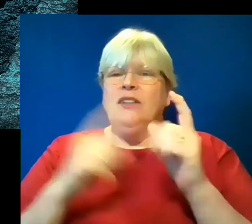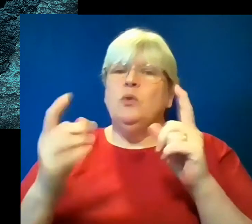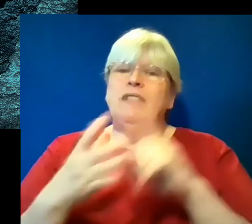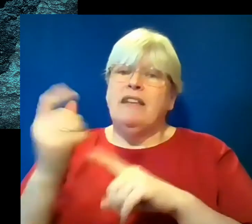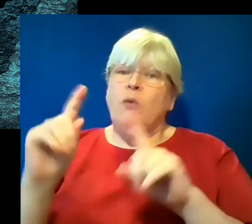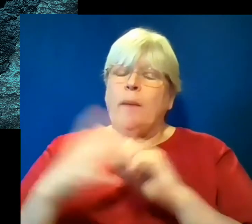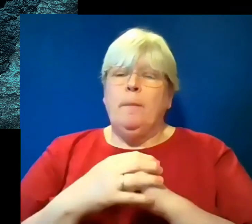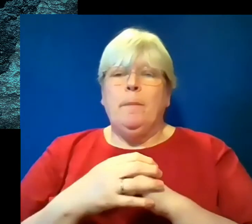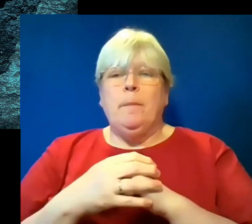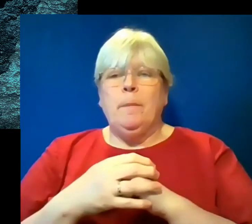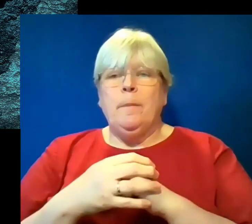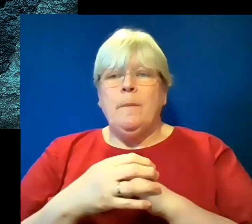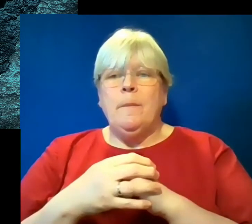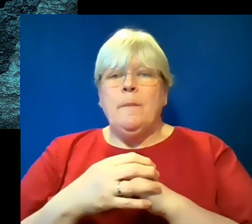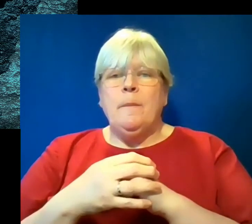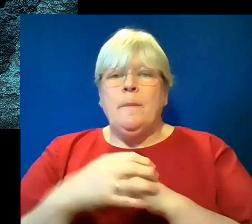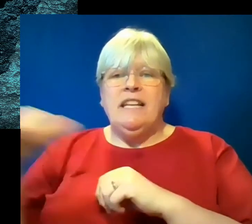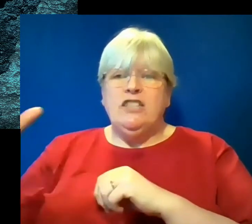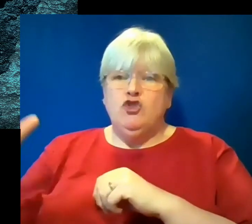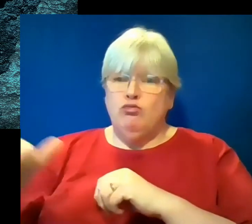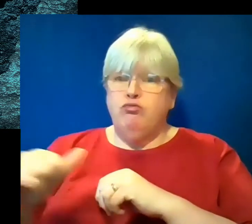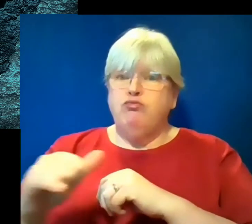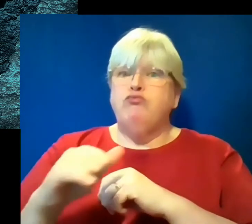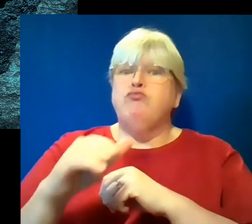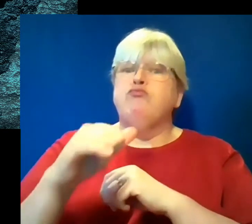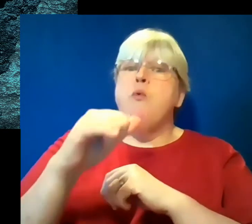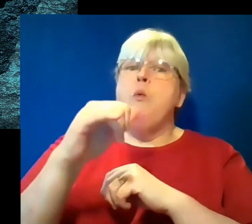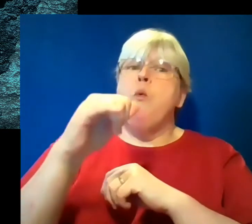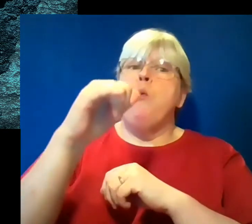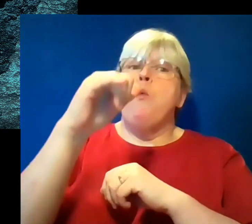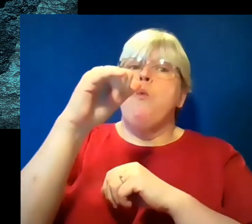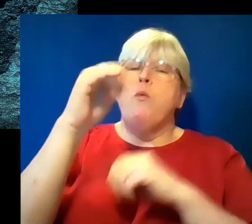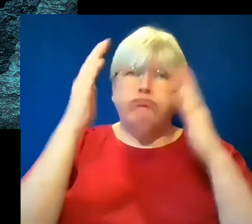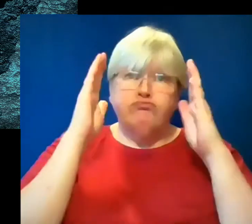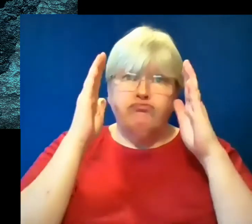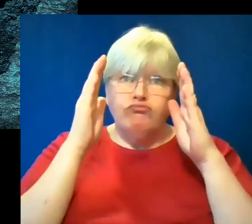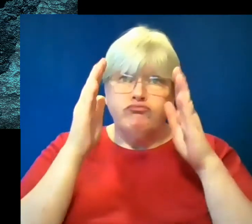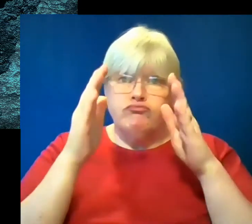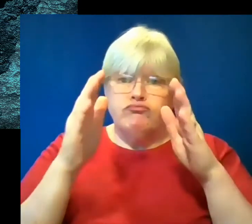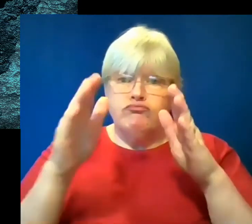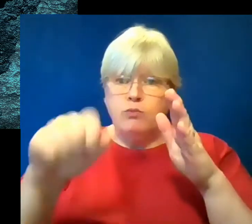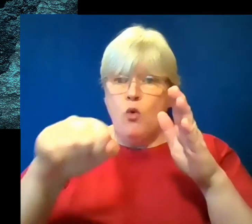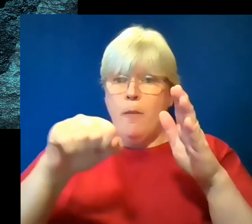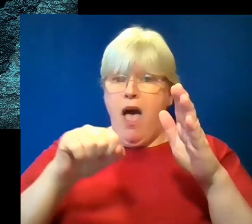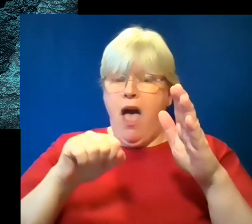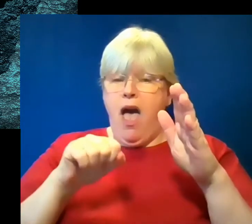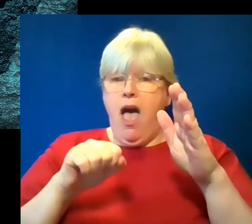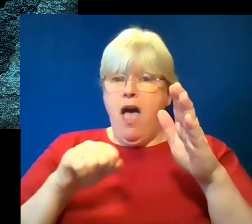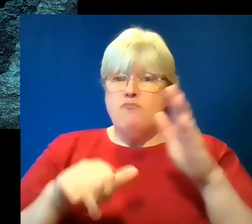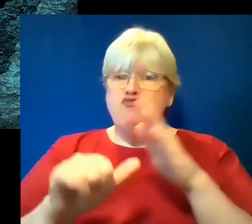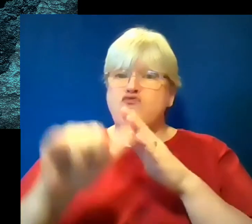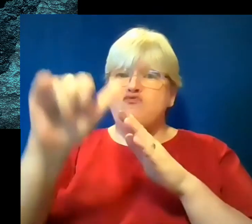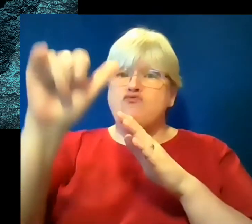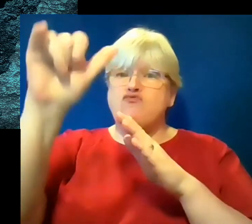flying is taking off is really easy. You genuinely just point the aeroplane in the right direction and pull back. Flying, once you're up there,